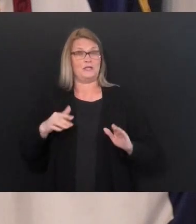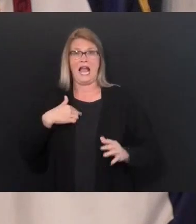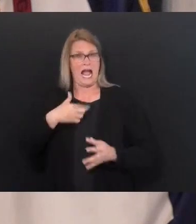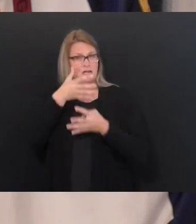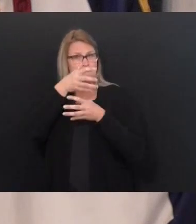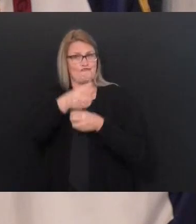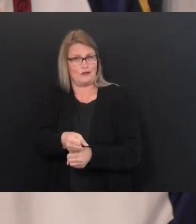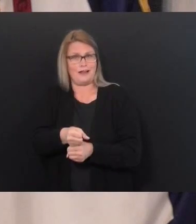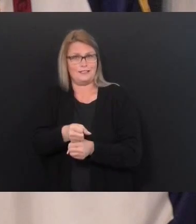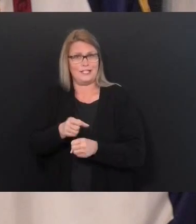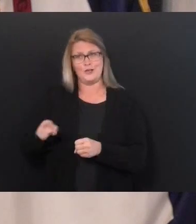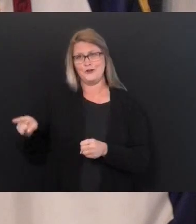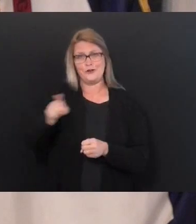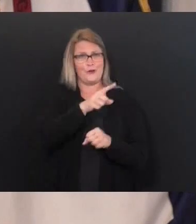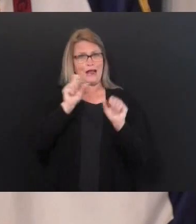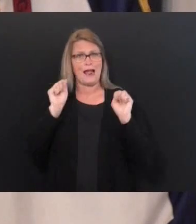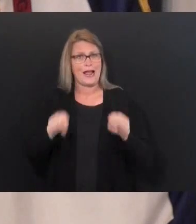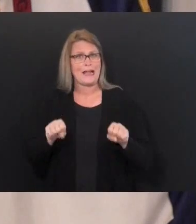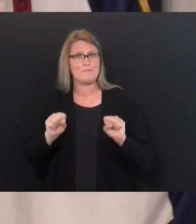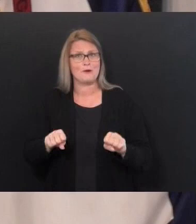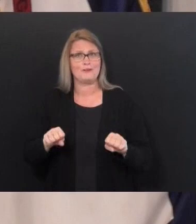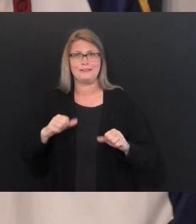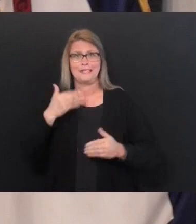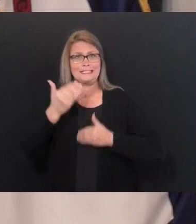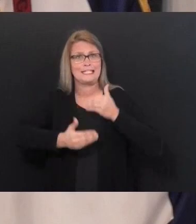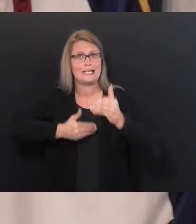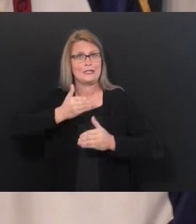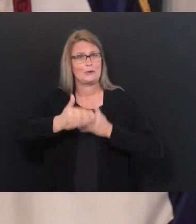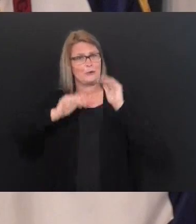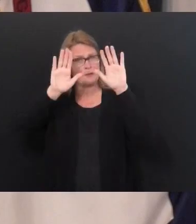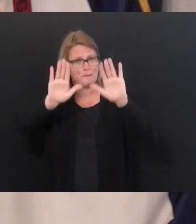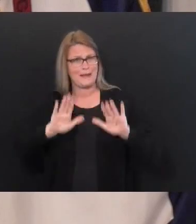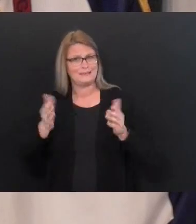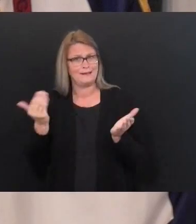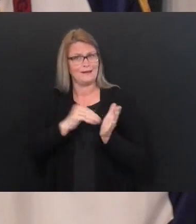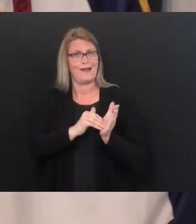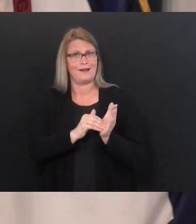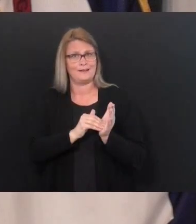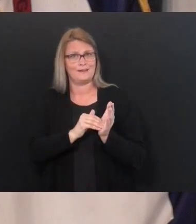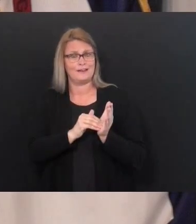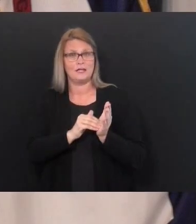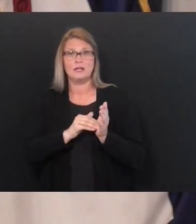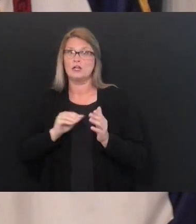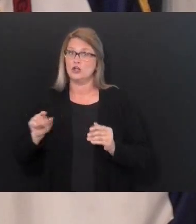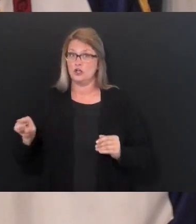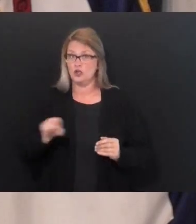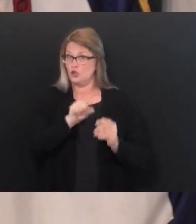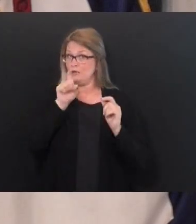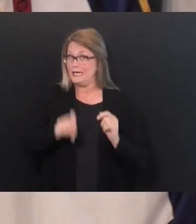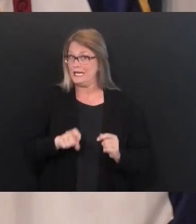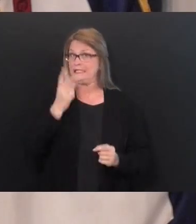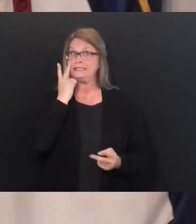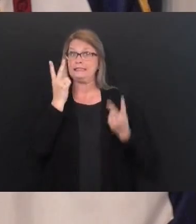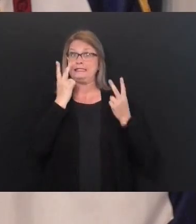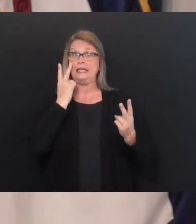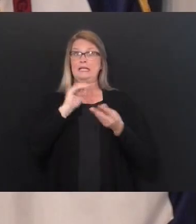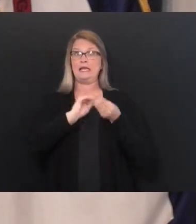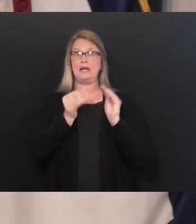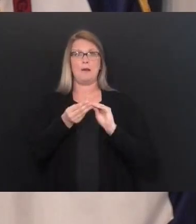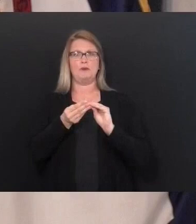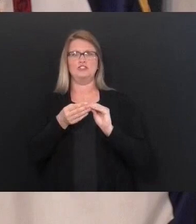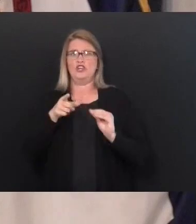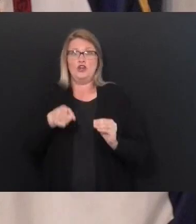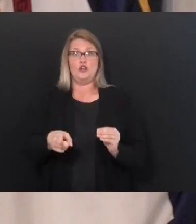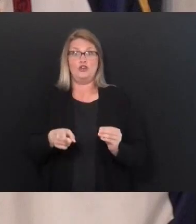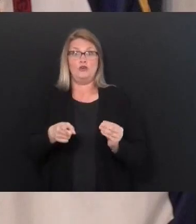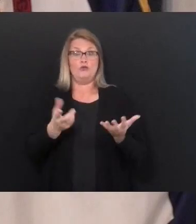that you're completely capable of doing amazing as we move forward, provided you've got the facts. You can't deal with